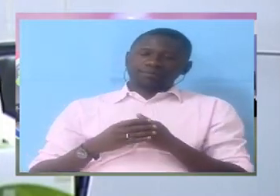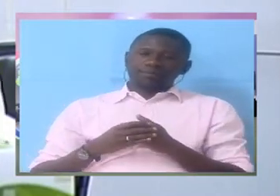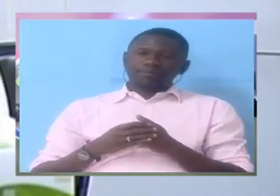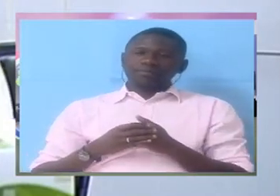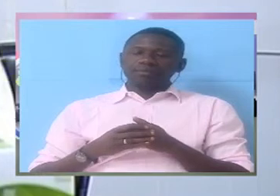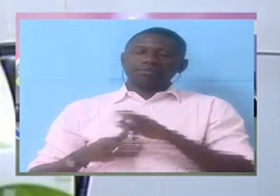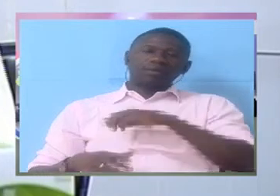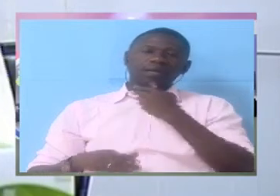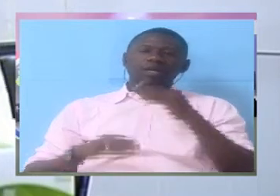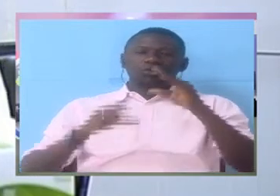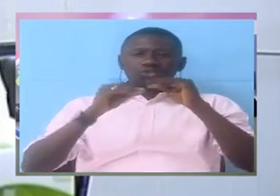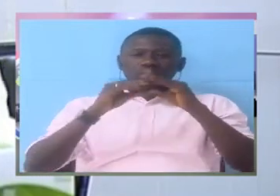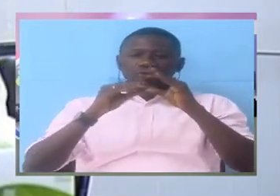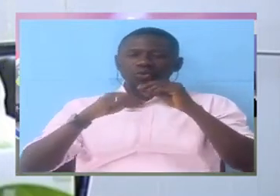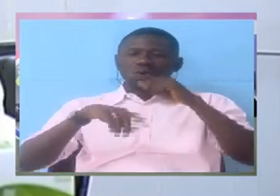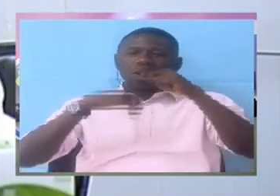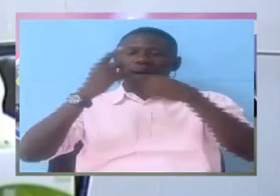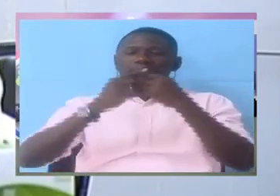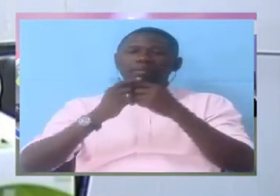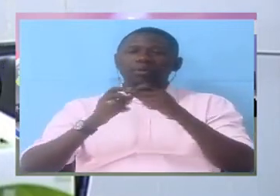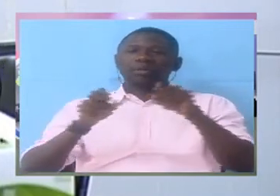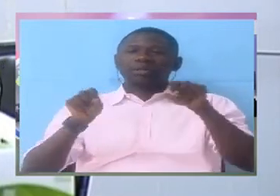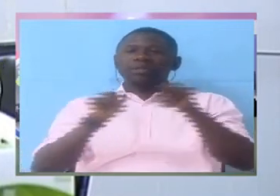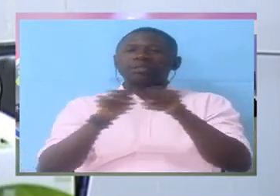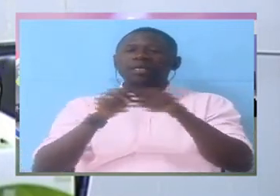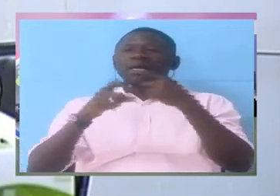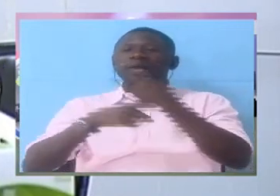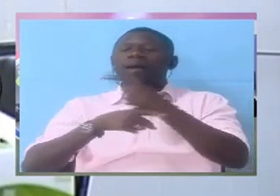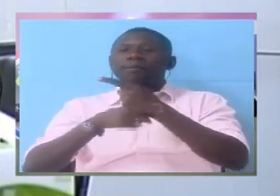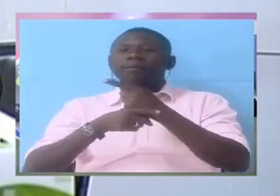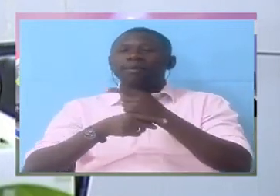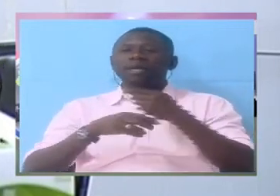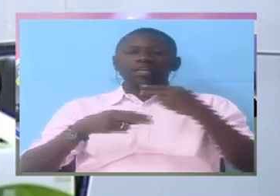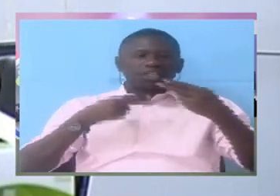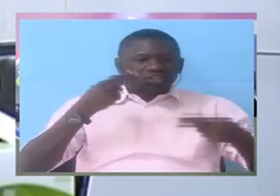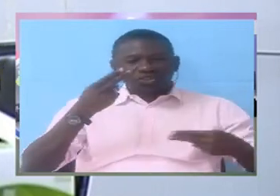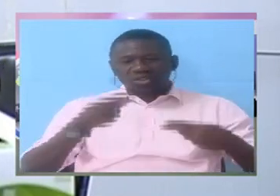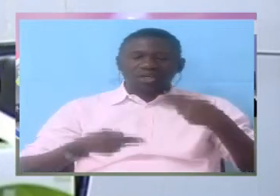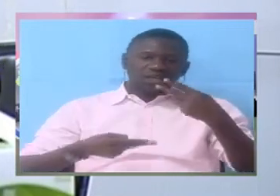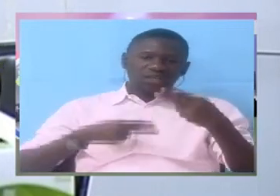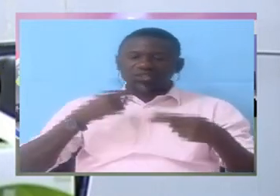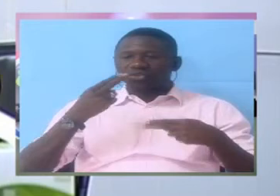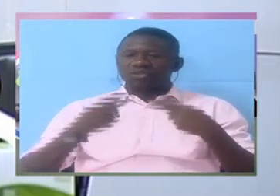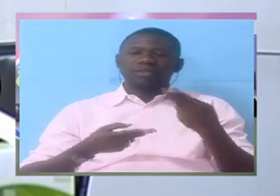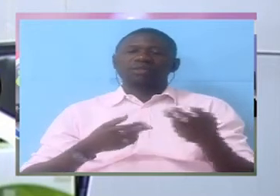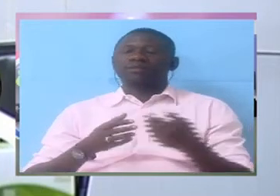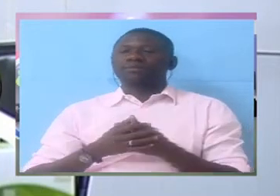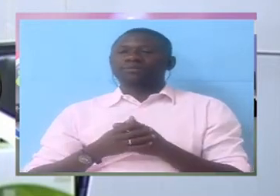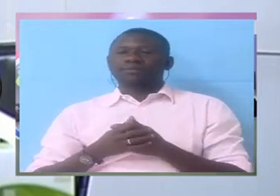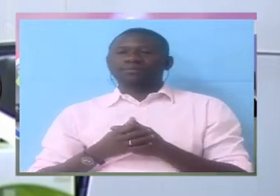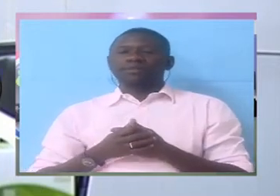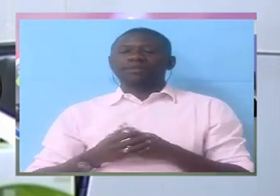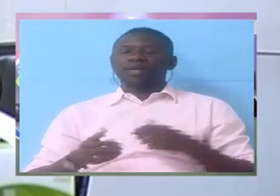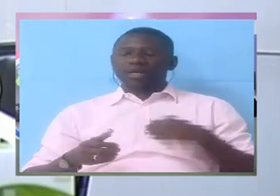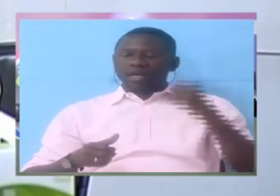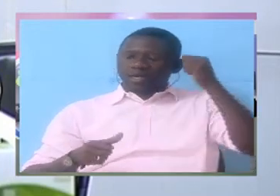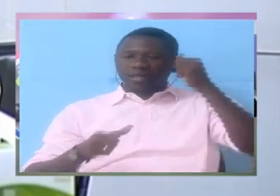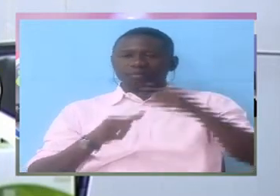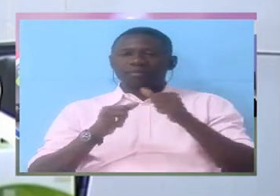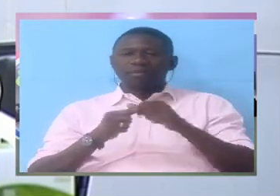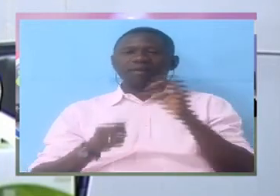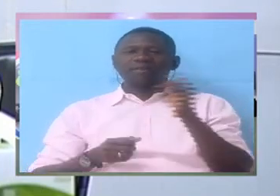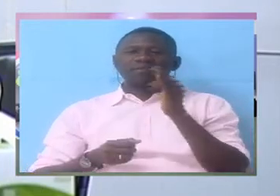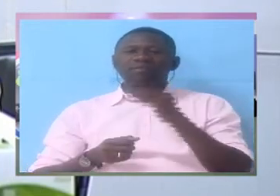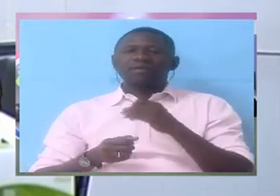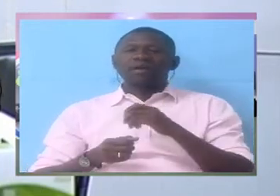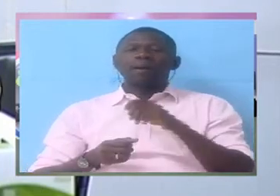talk about the Senegambian history. Pour ka Senegambia tundola tariko sada. I remember a very well-known griot